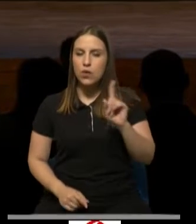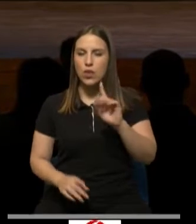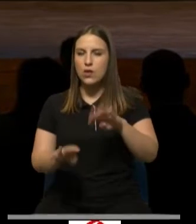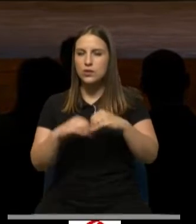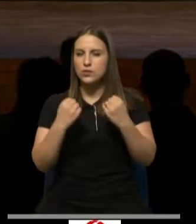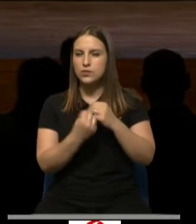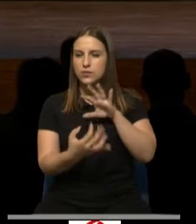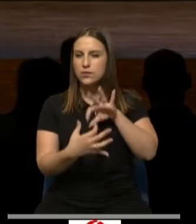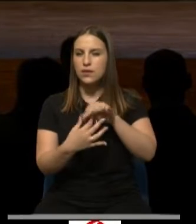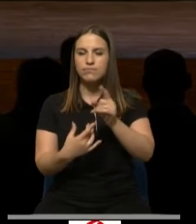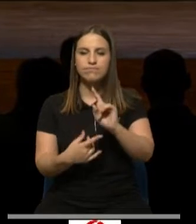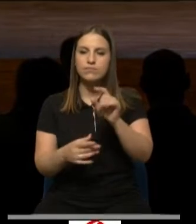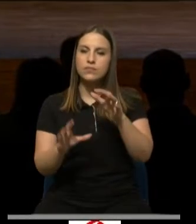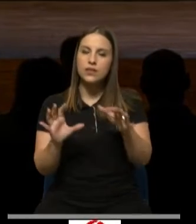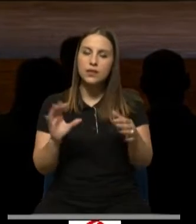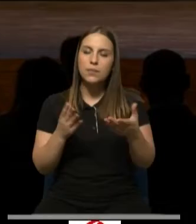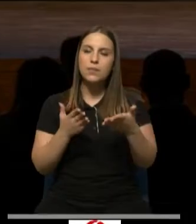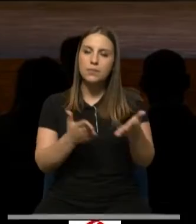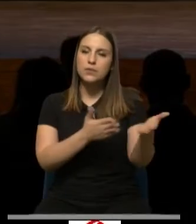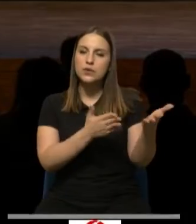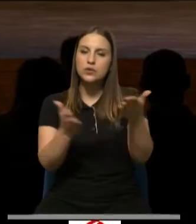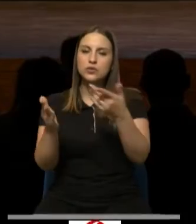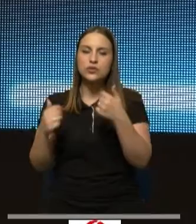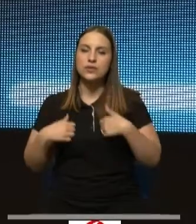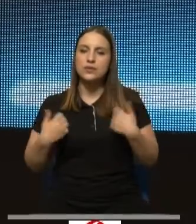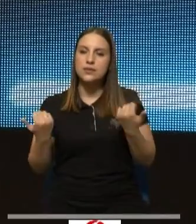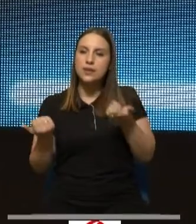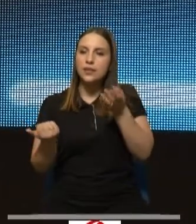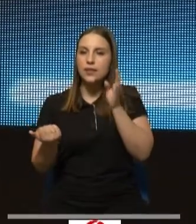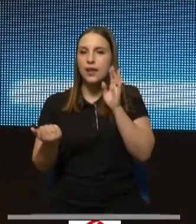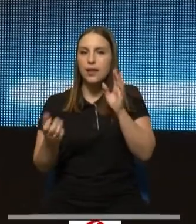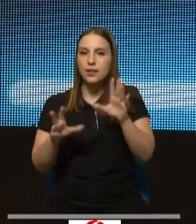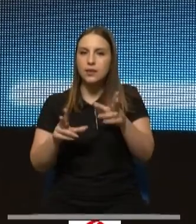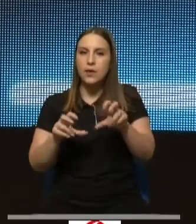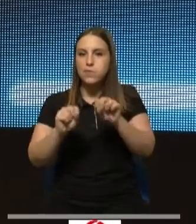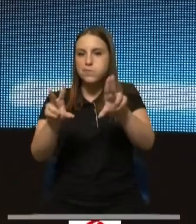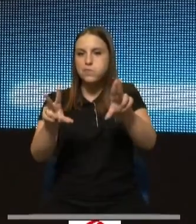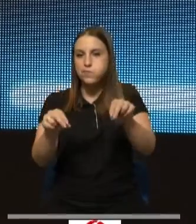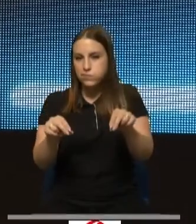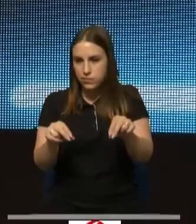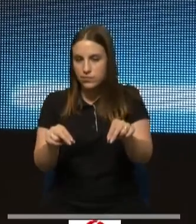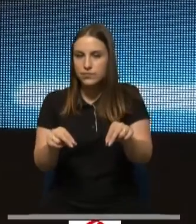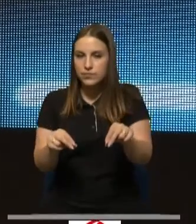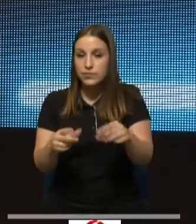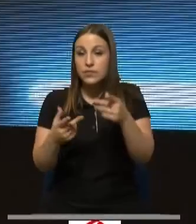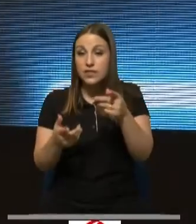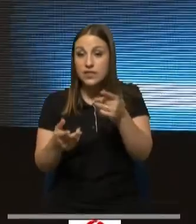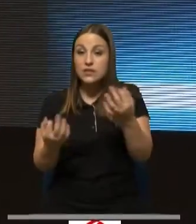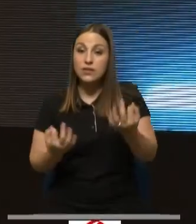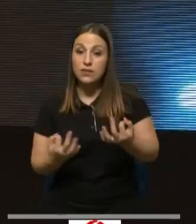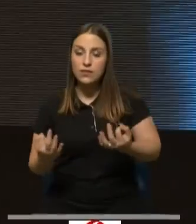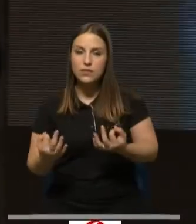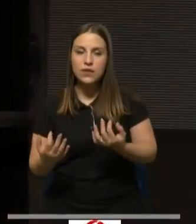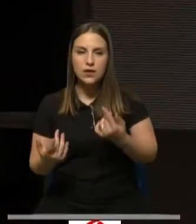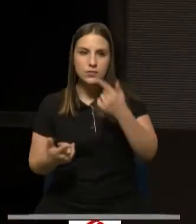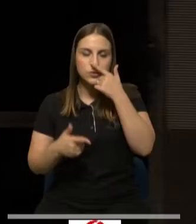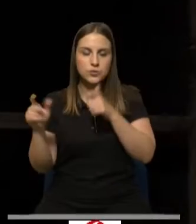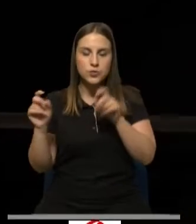changes is not a social measure, it's a decarbonisation measure. And this can help how